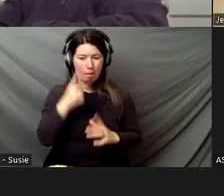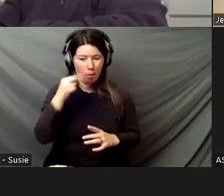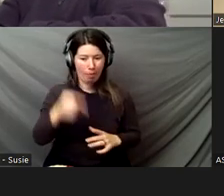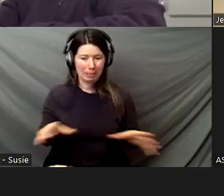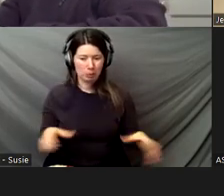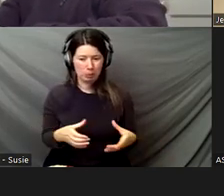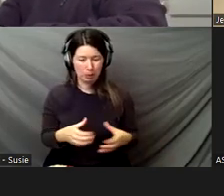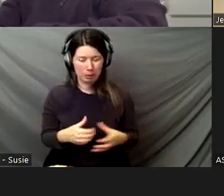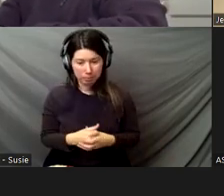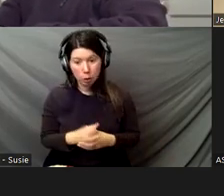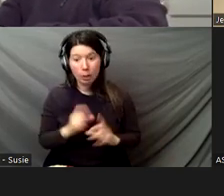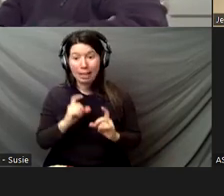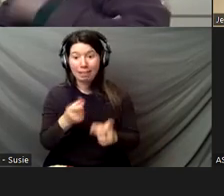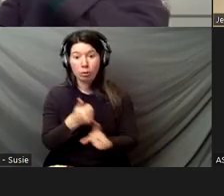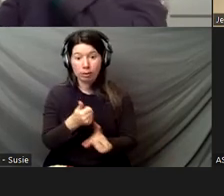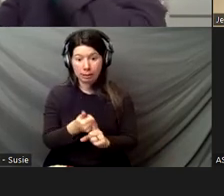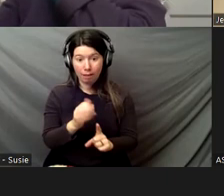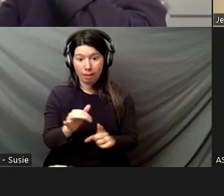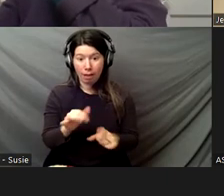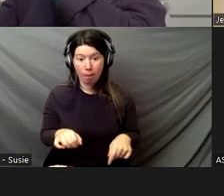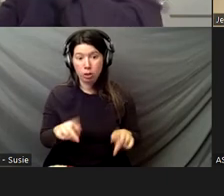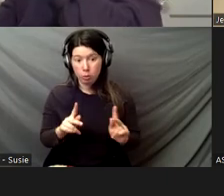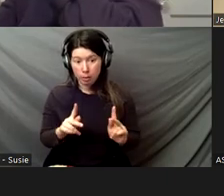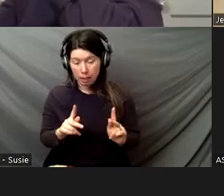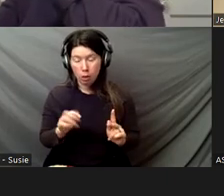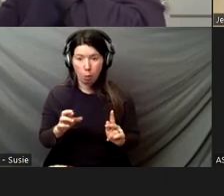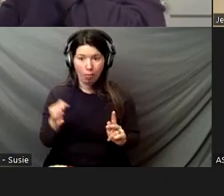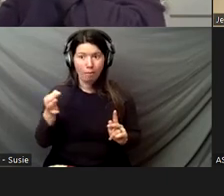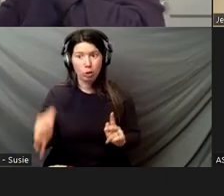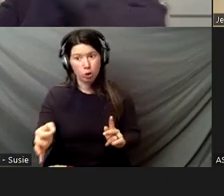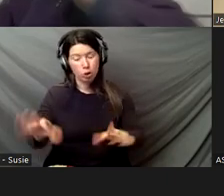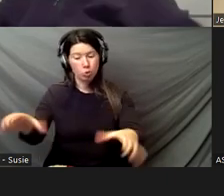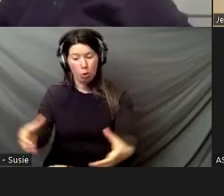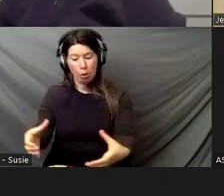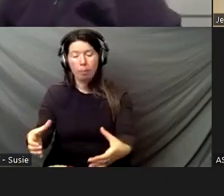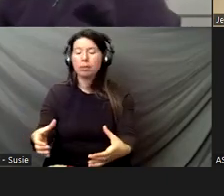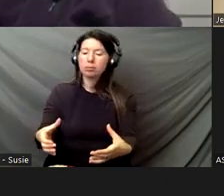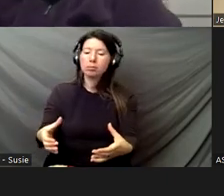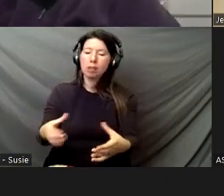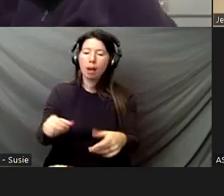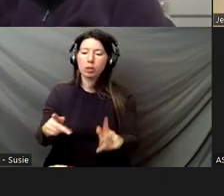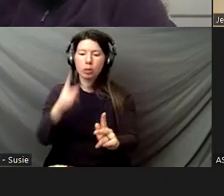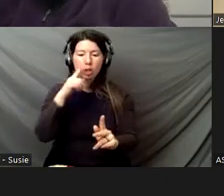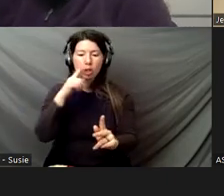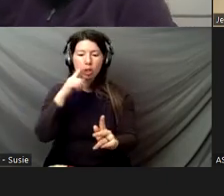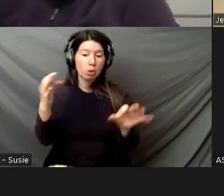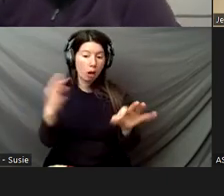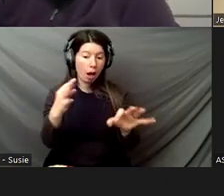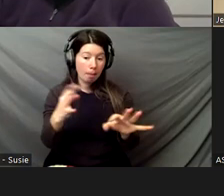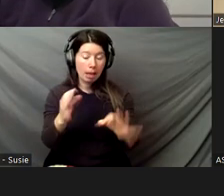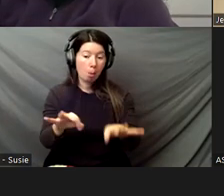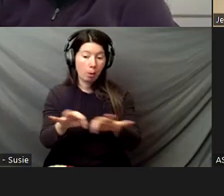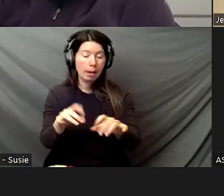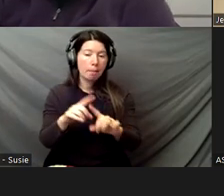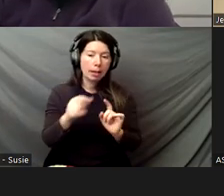I think giving yourself the opportunity to, or giving the future body the opportunity to weigh in is important. But I would be careful not